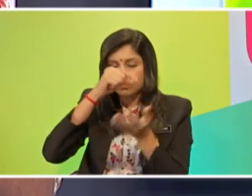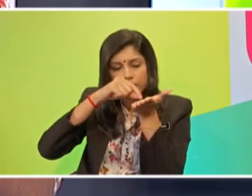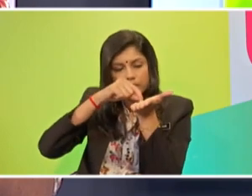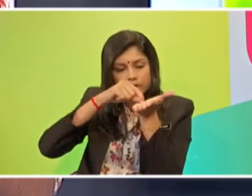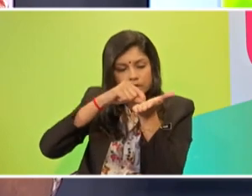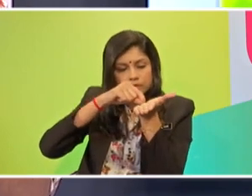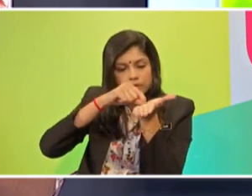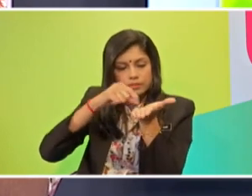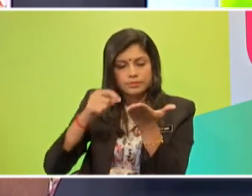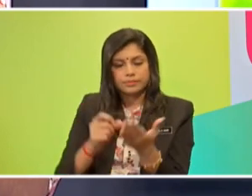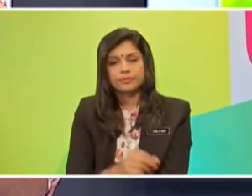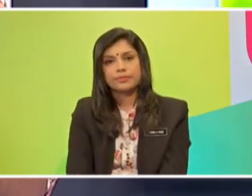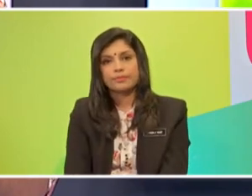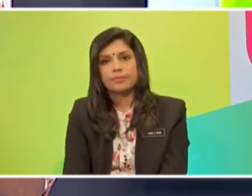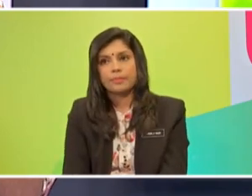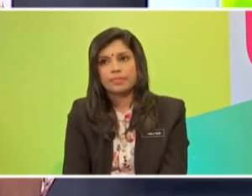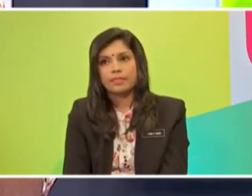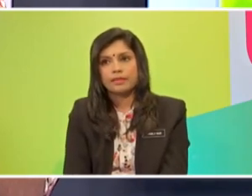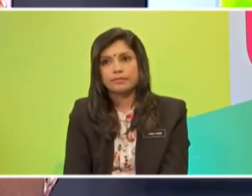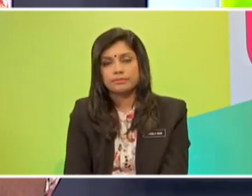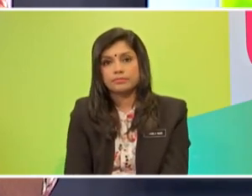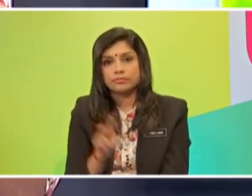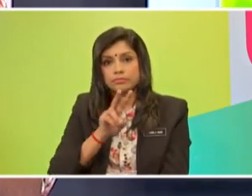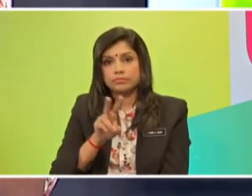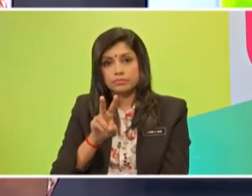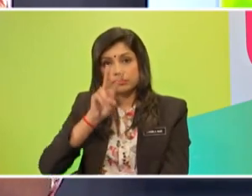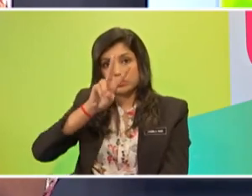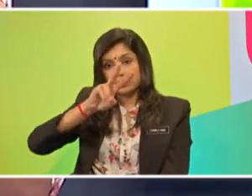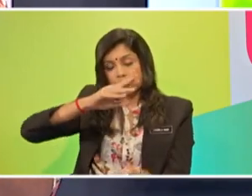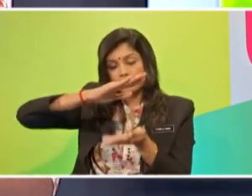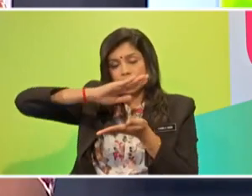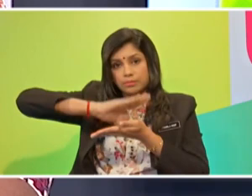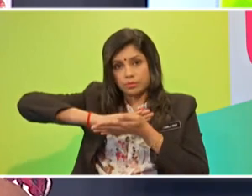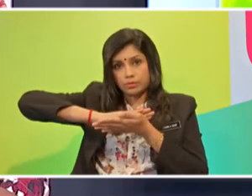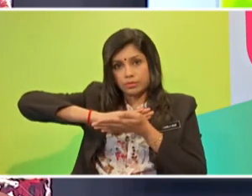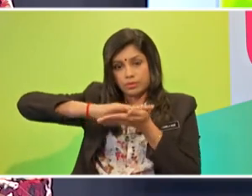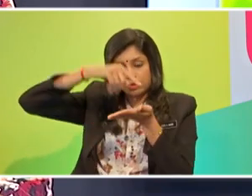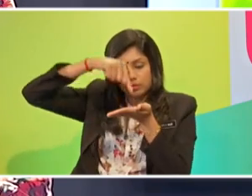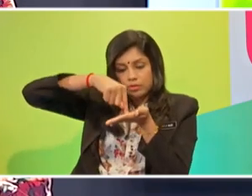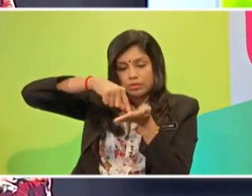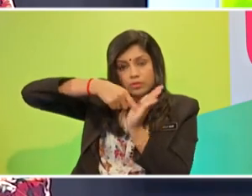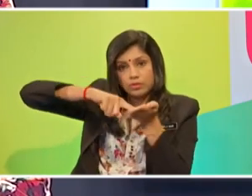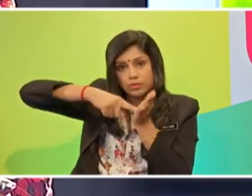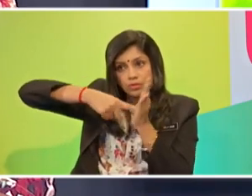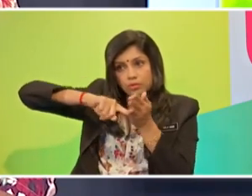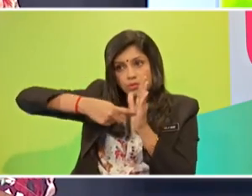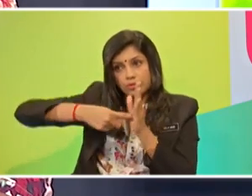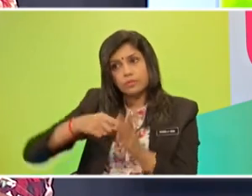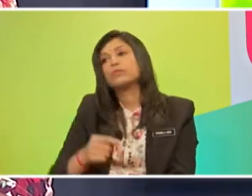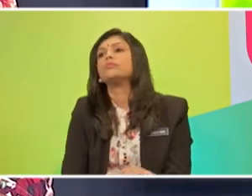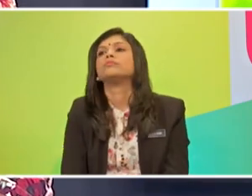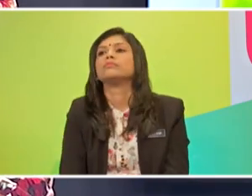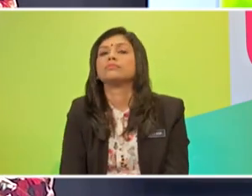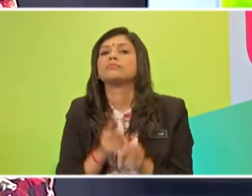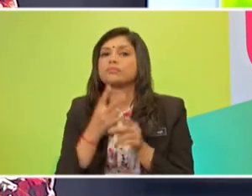So, into both papers? Yes, into both papers, Sean. Okay. Okay. You can try one by one or you